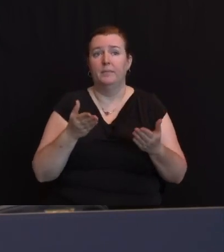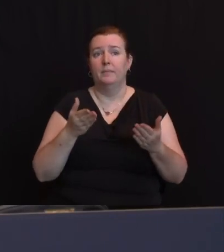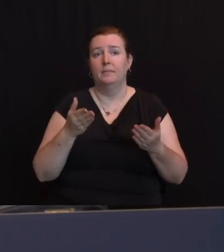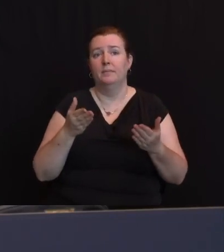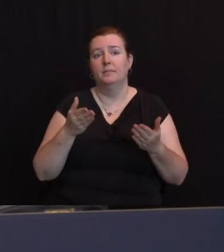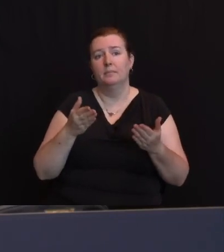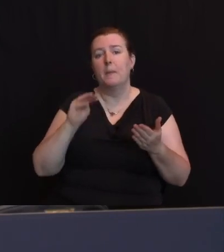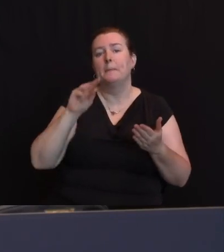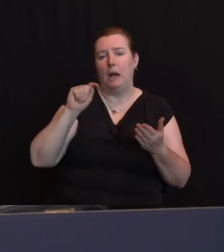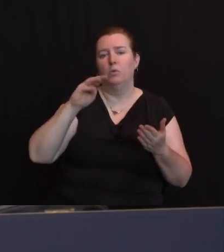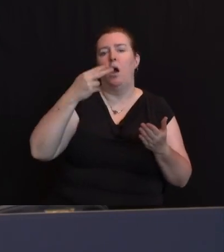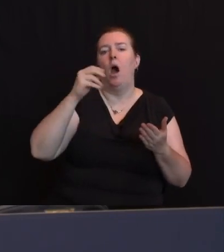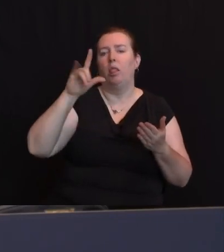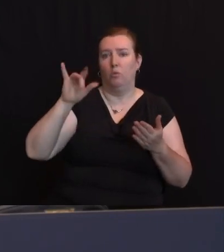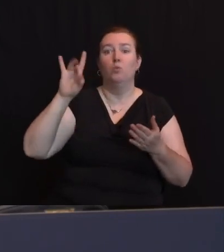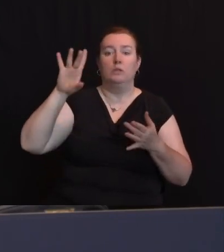County.